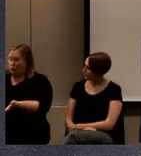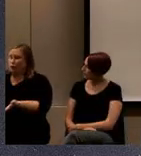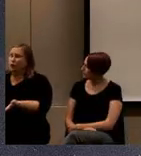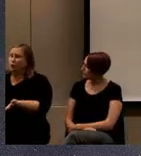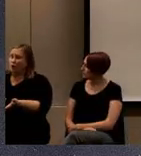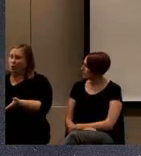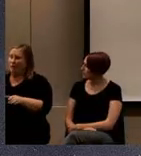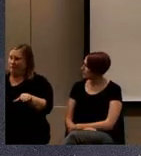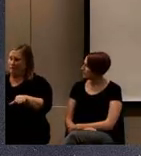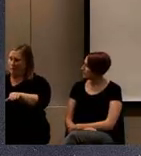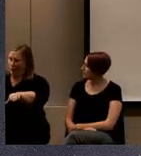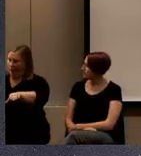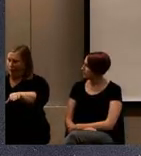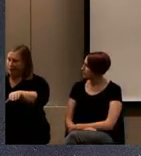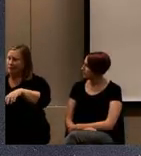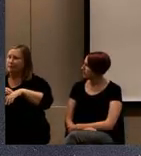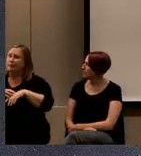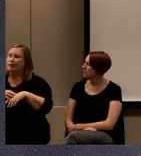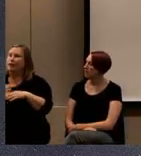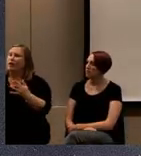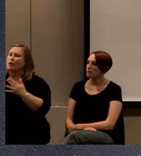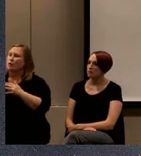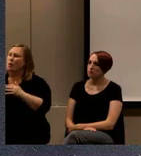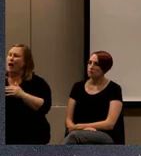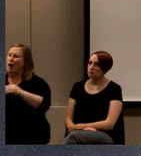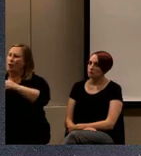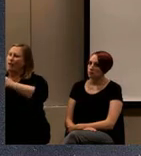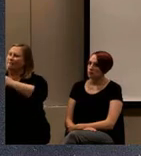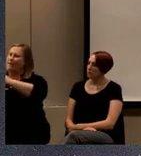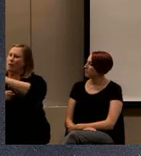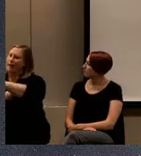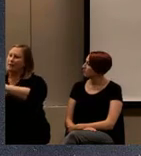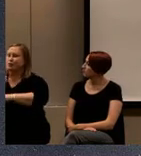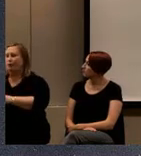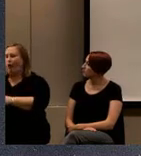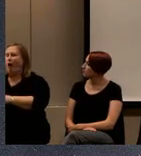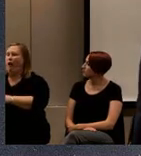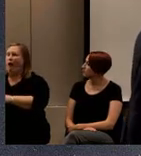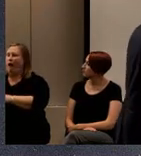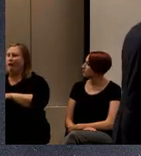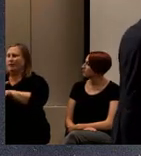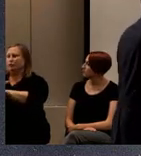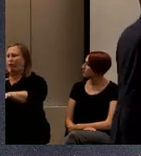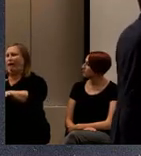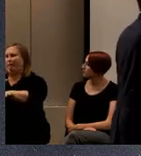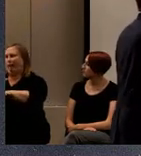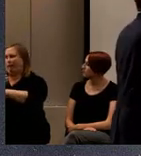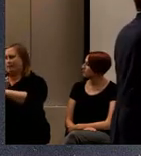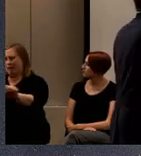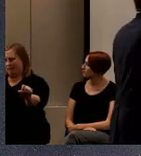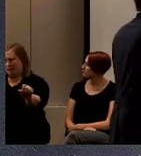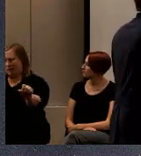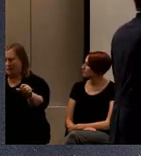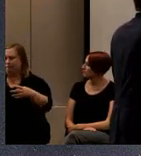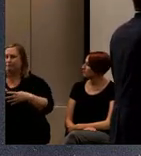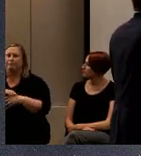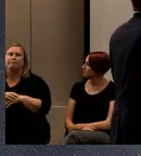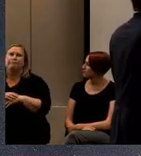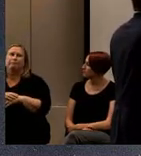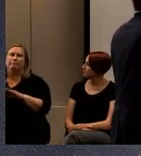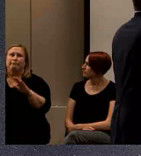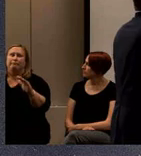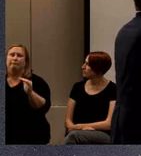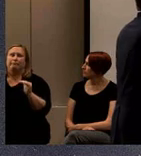done, primarily through our Foundation for Traffic Safety, which does a lot of our research projects for us. And